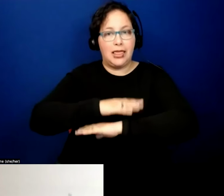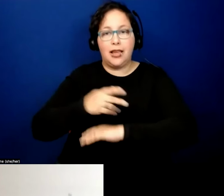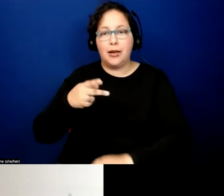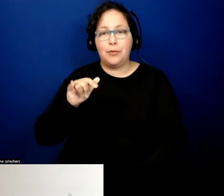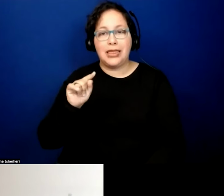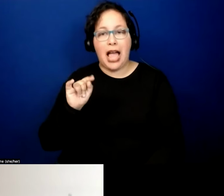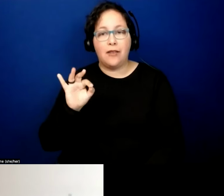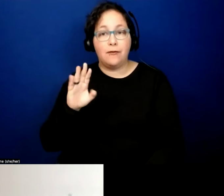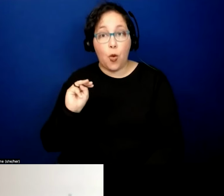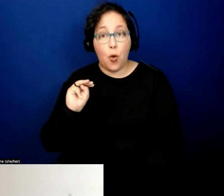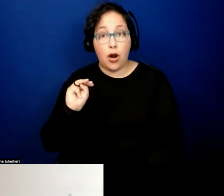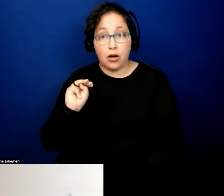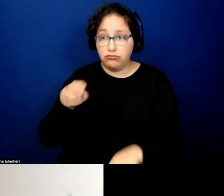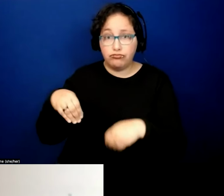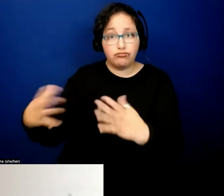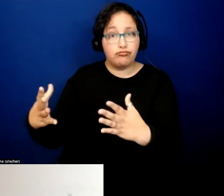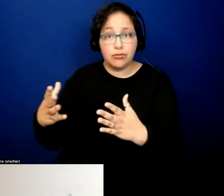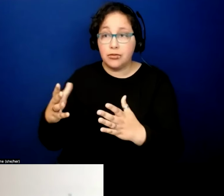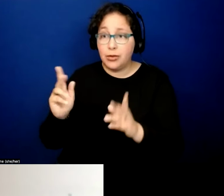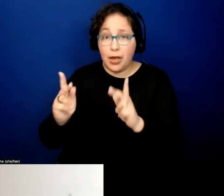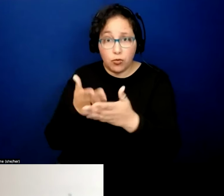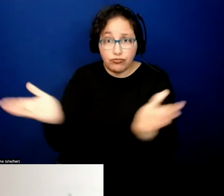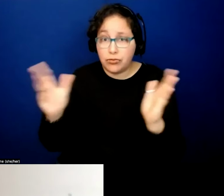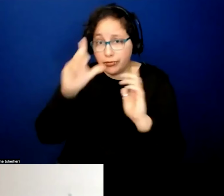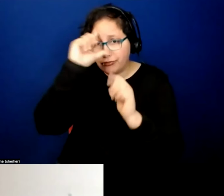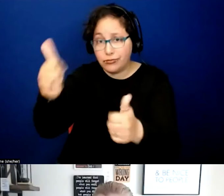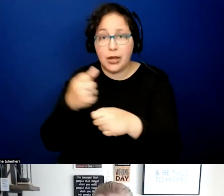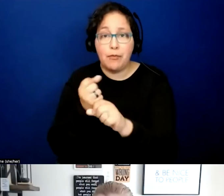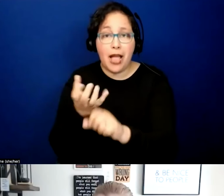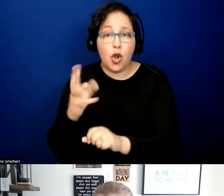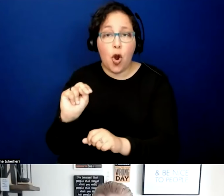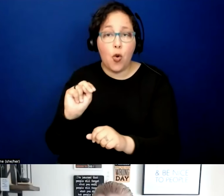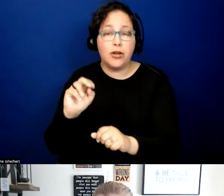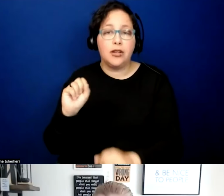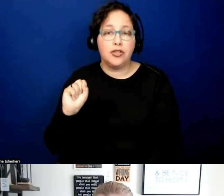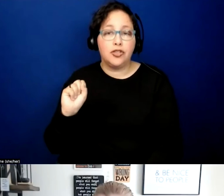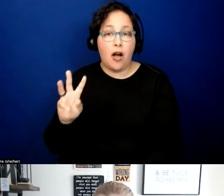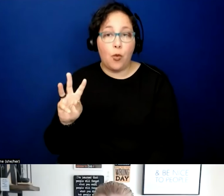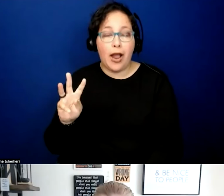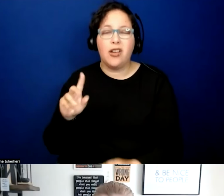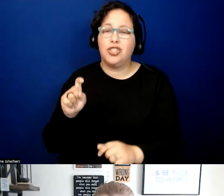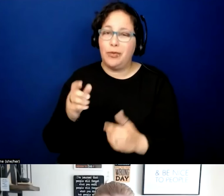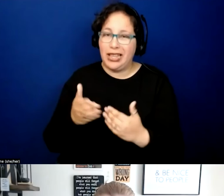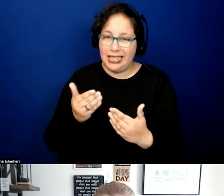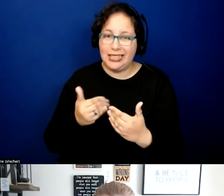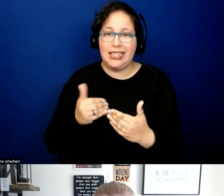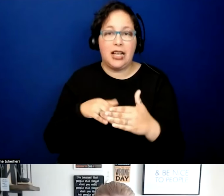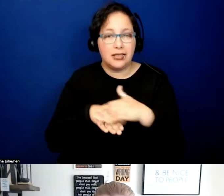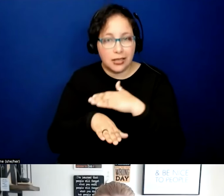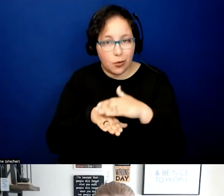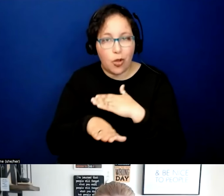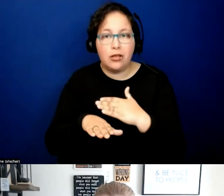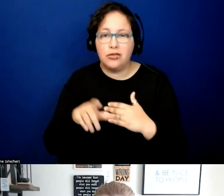software, like making their own software accessible should be easy and should be